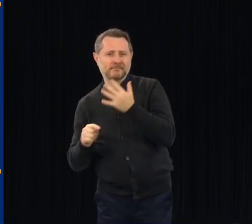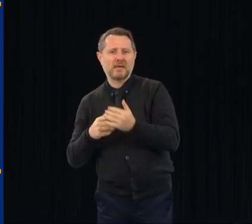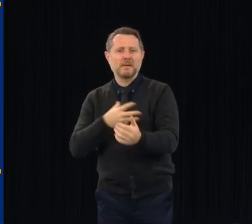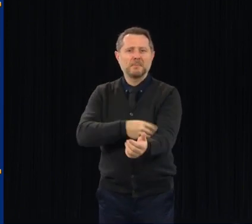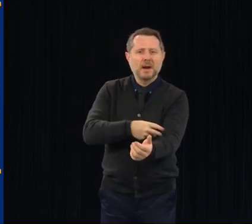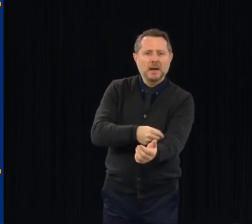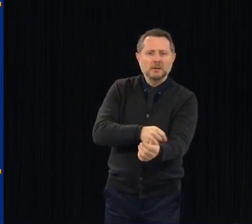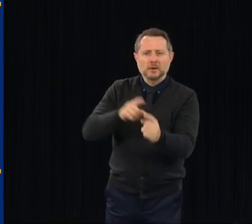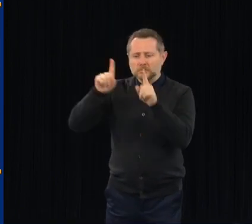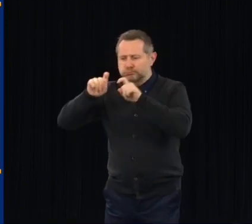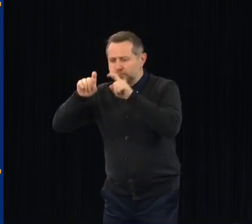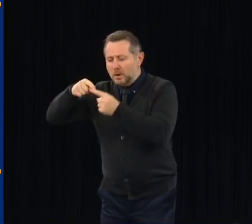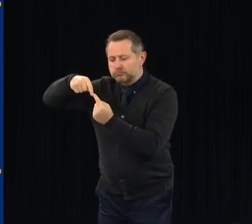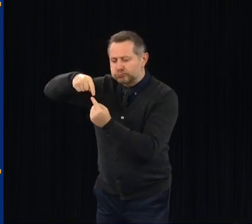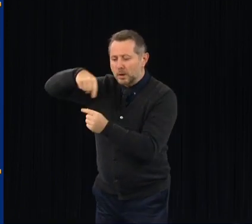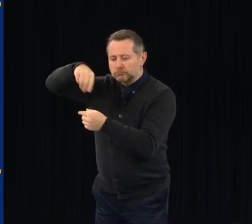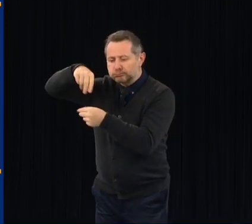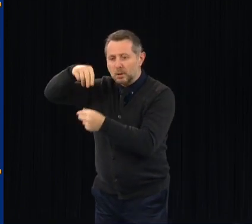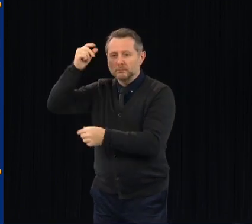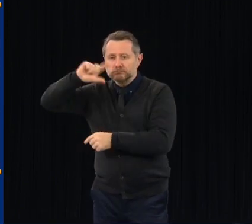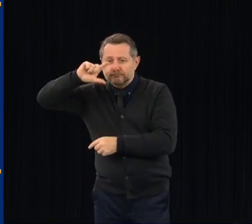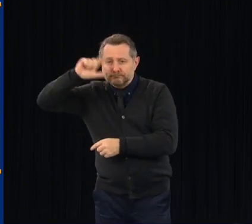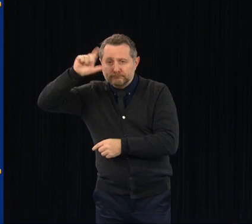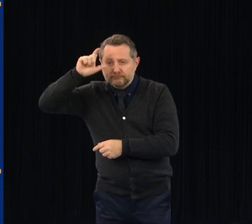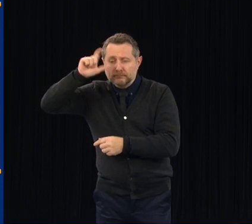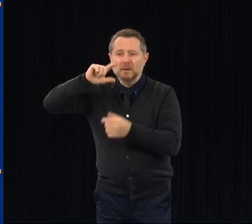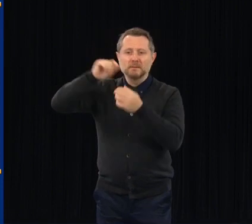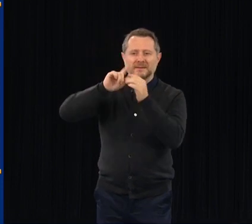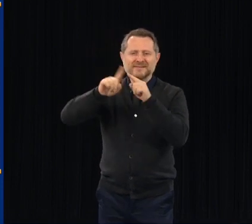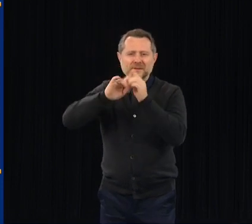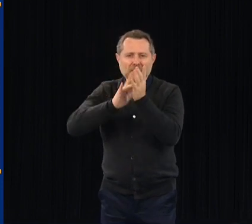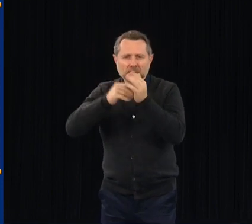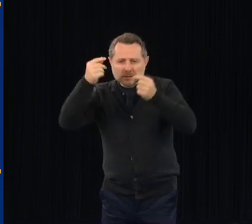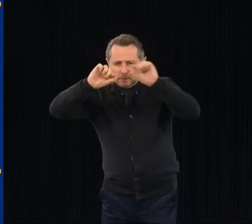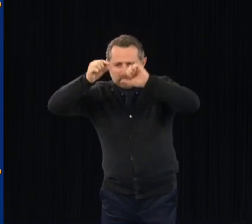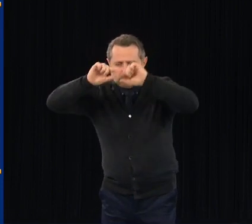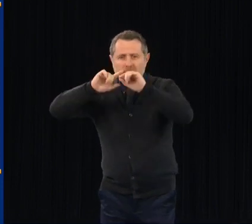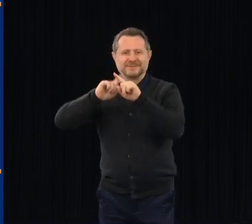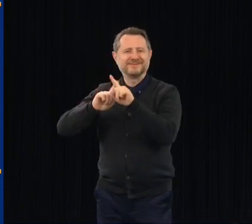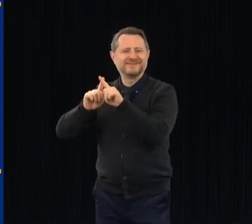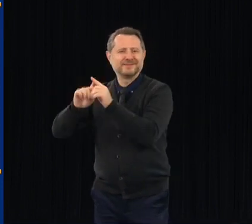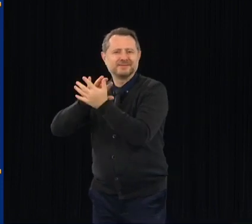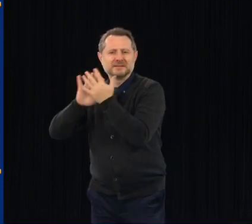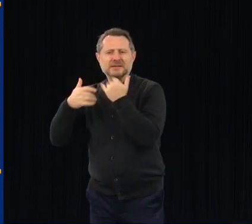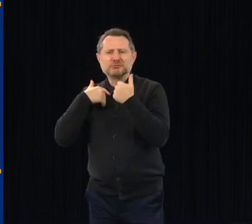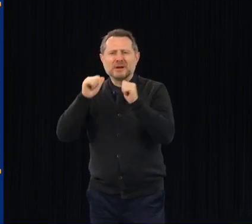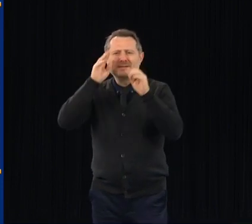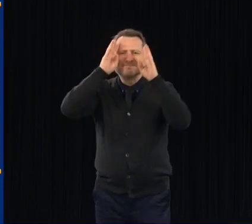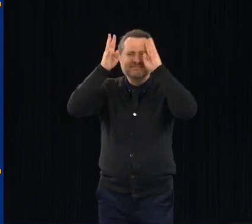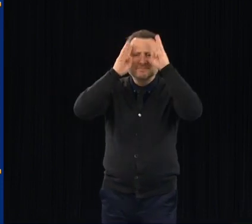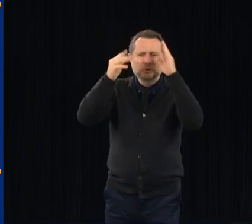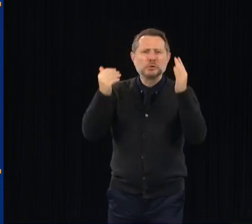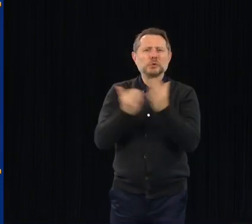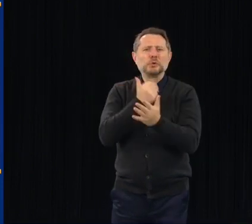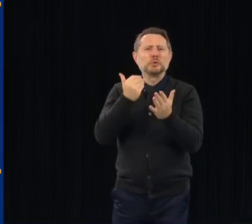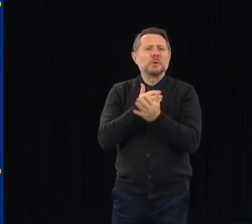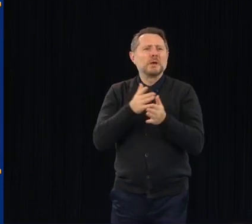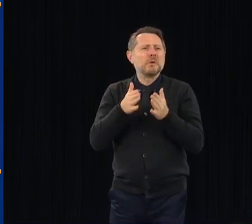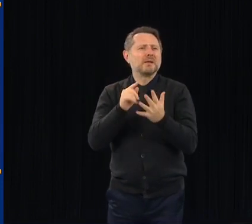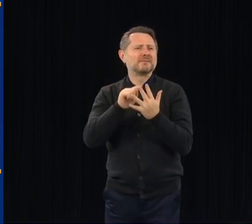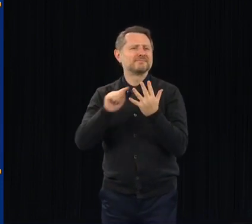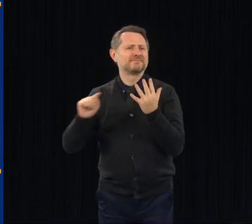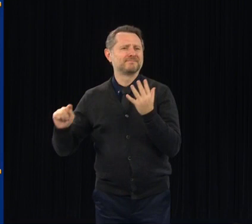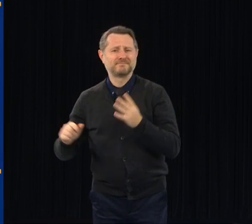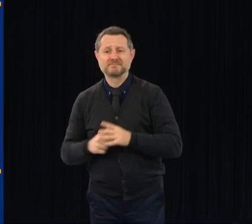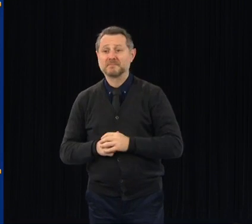the hydroxychloroquine we're working on aggressively. So we're trying all these new treatments. Some of them show